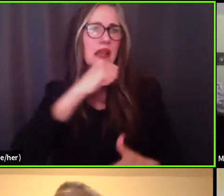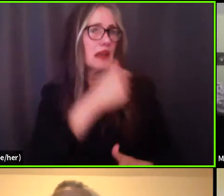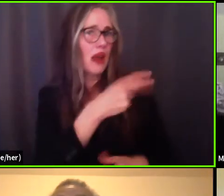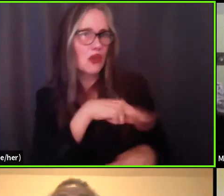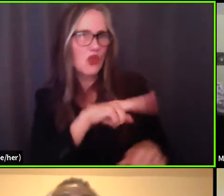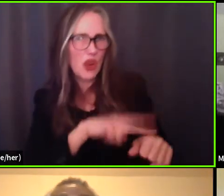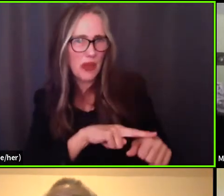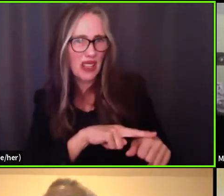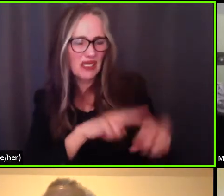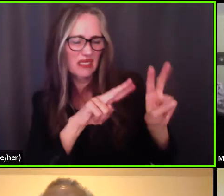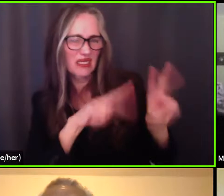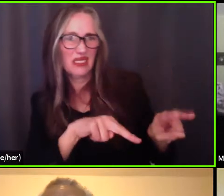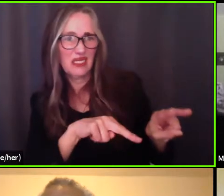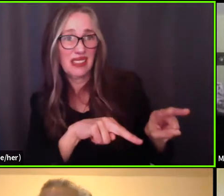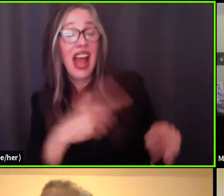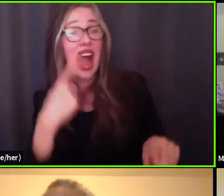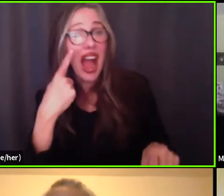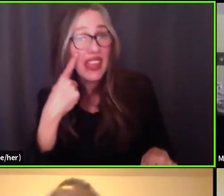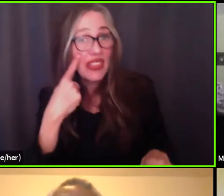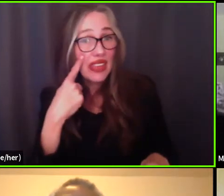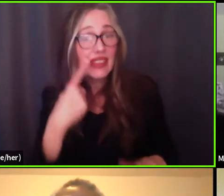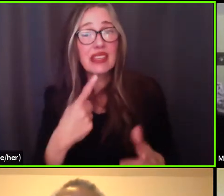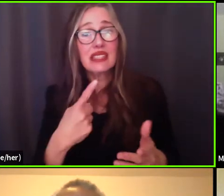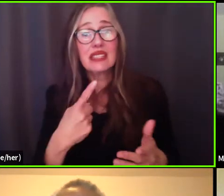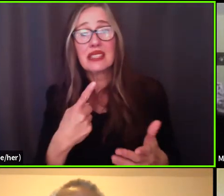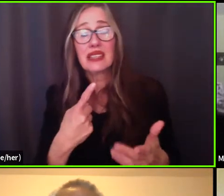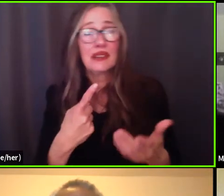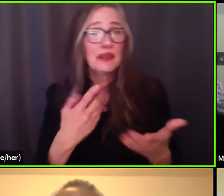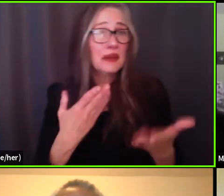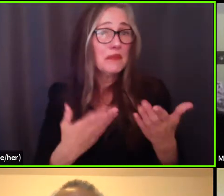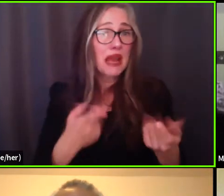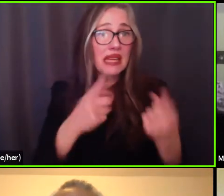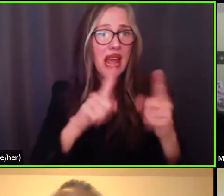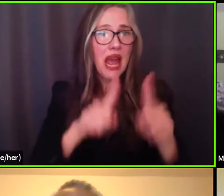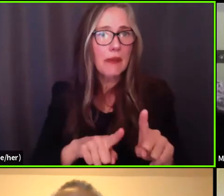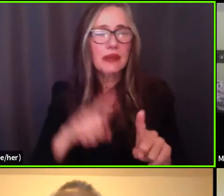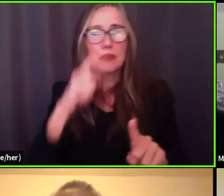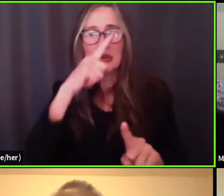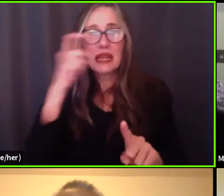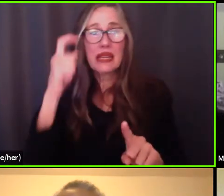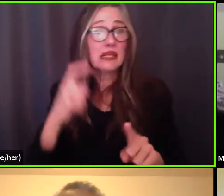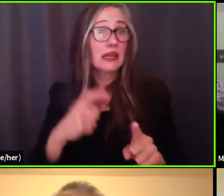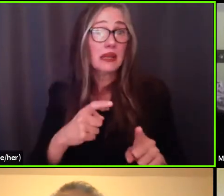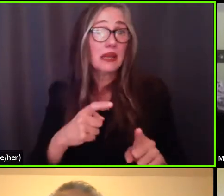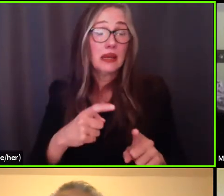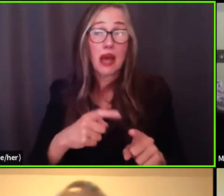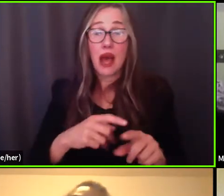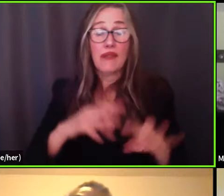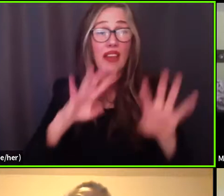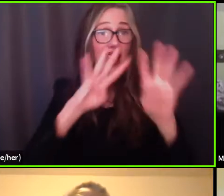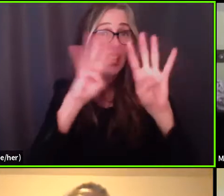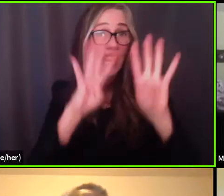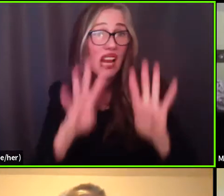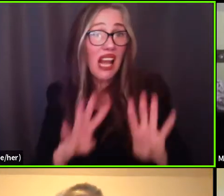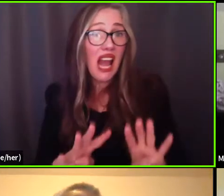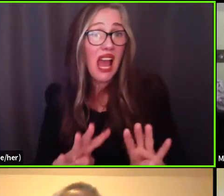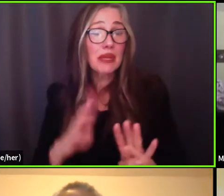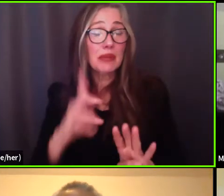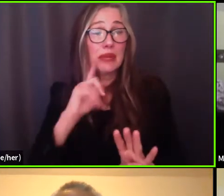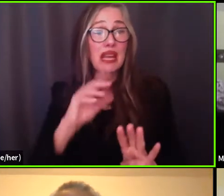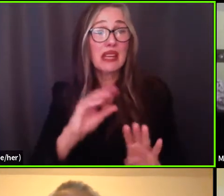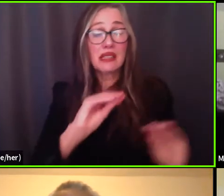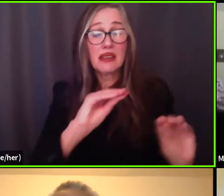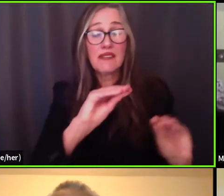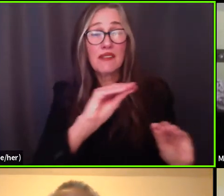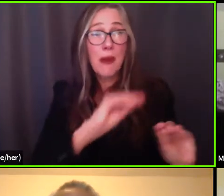of climate change you know by climate inspired migration you know military conflicts and things like that or